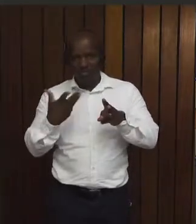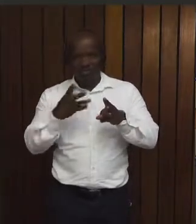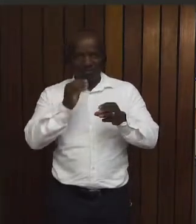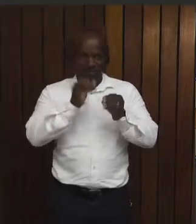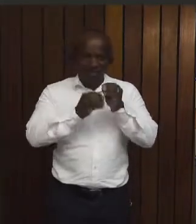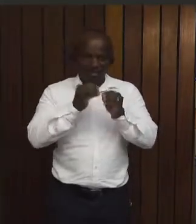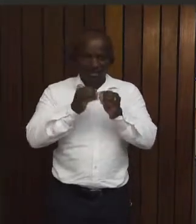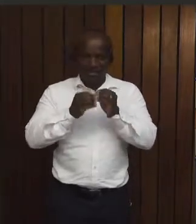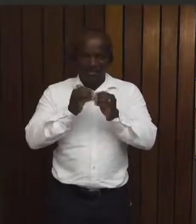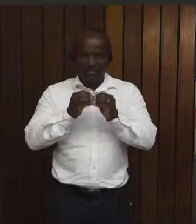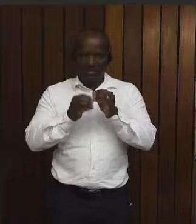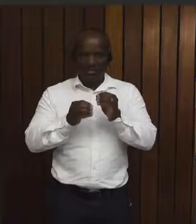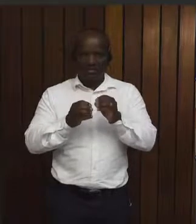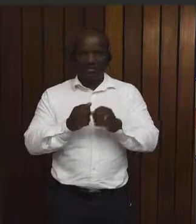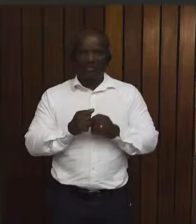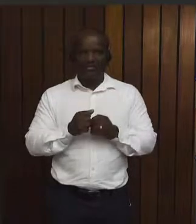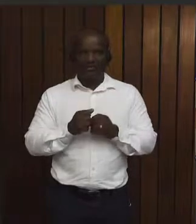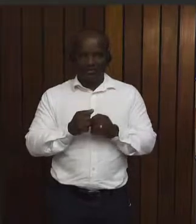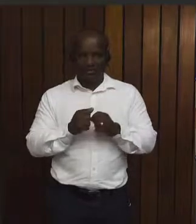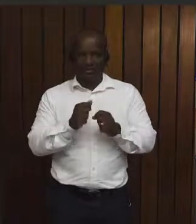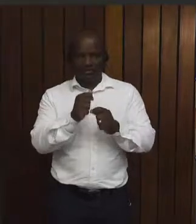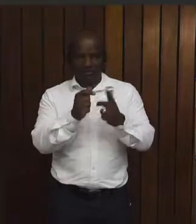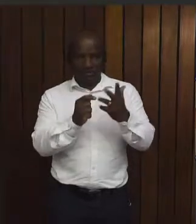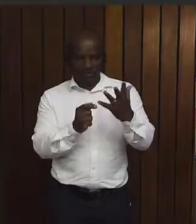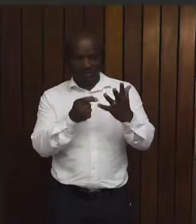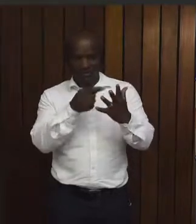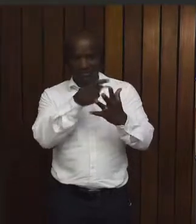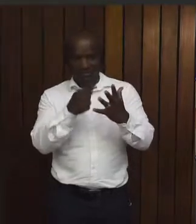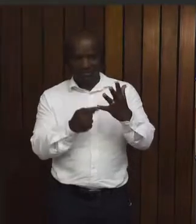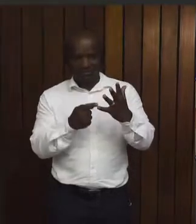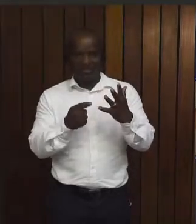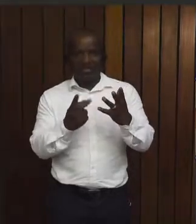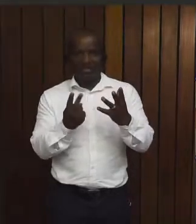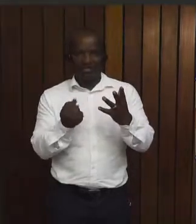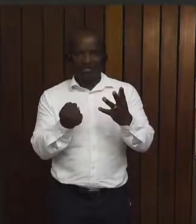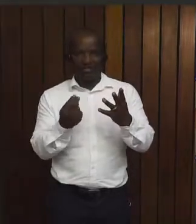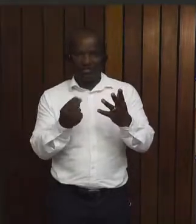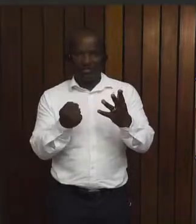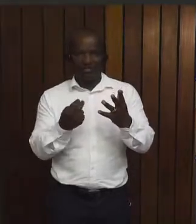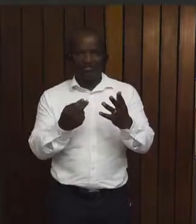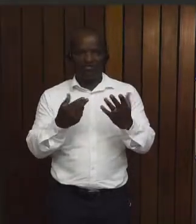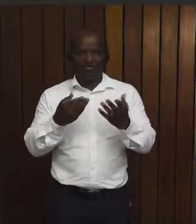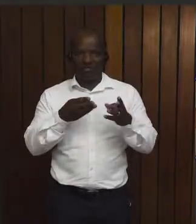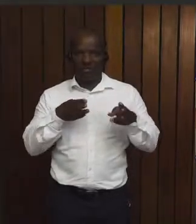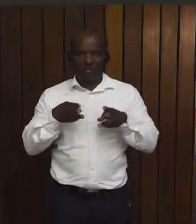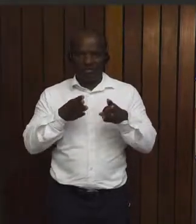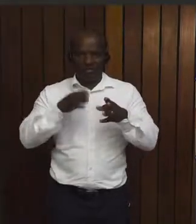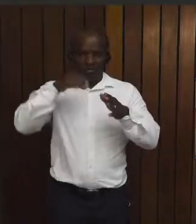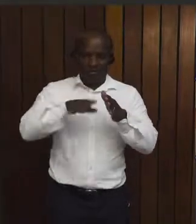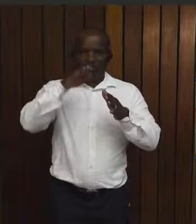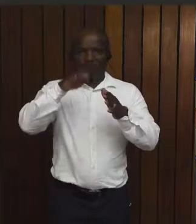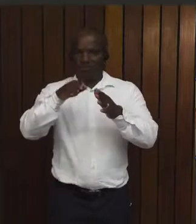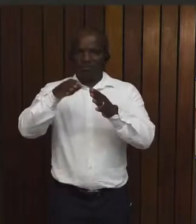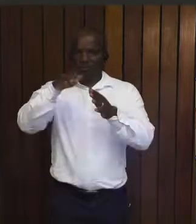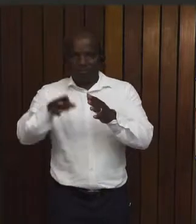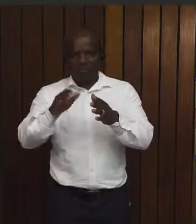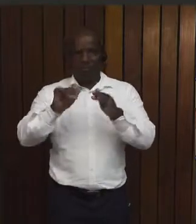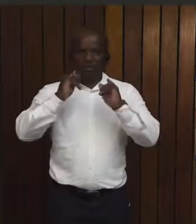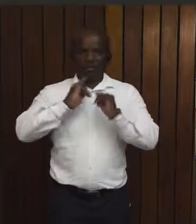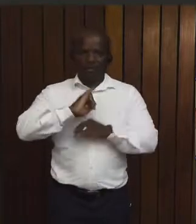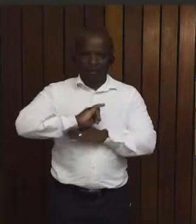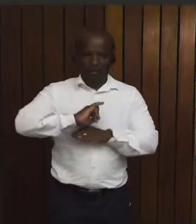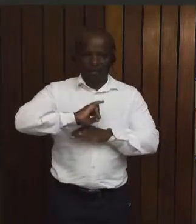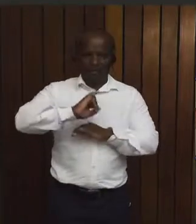Rehabilitate another list of many roads to make sure that we address potholes, bad road conditions, particularly